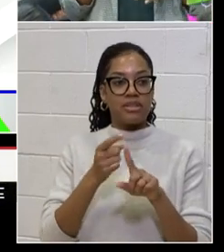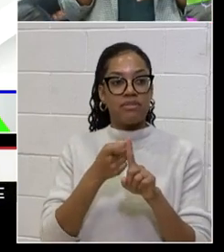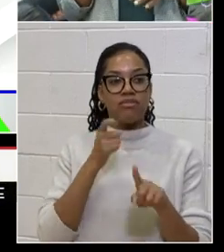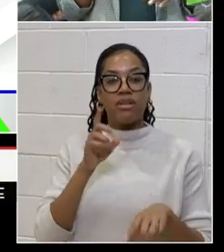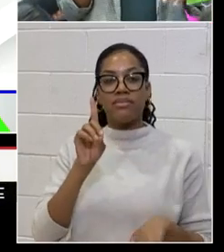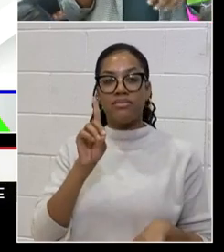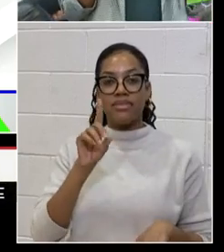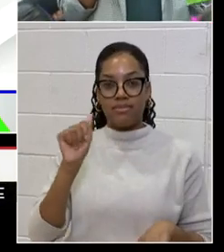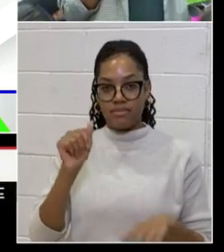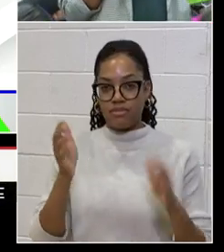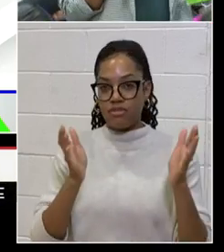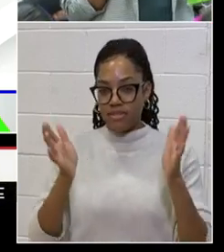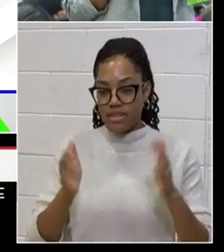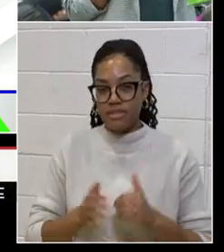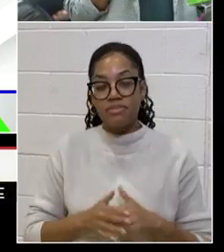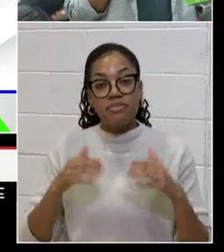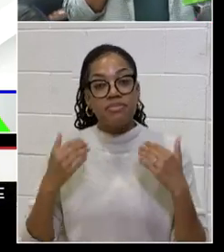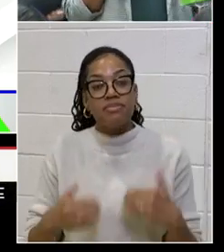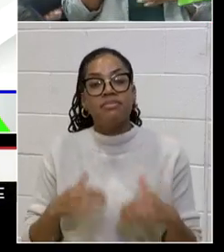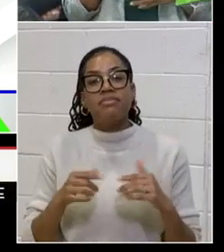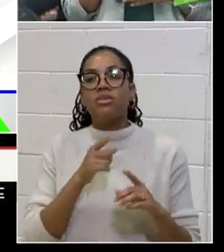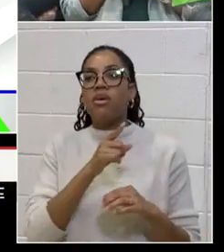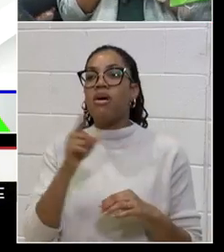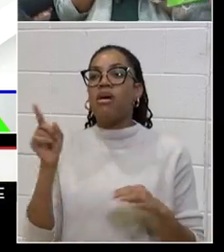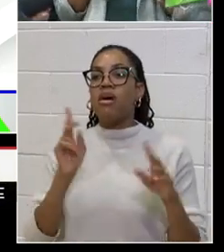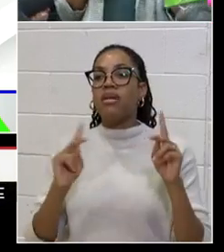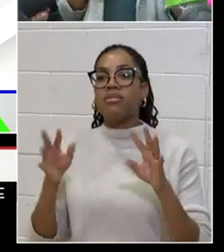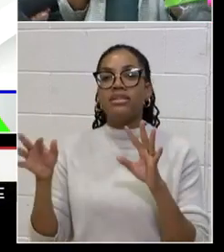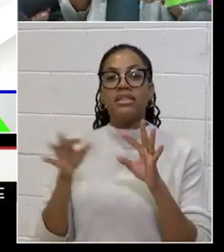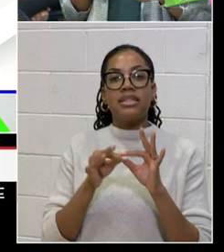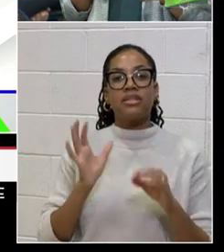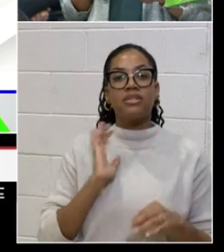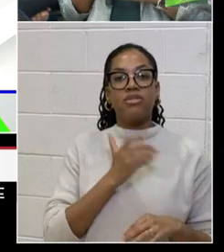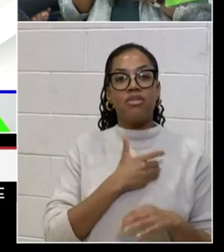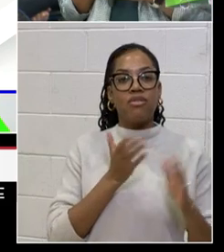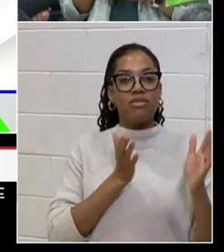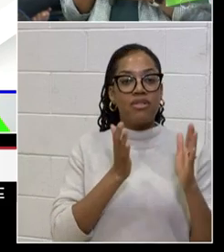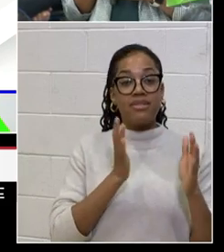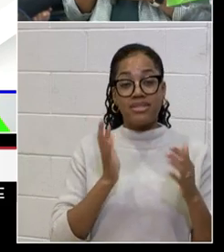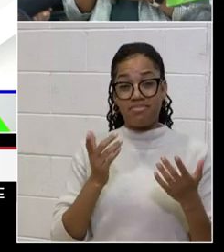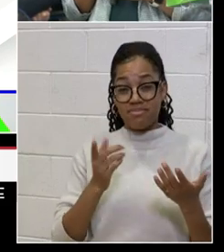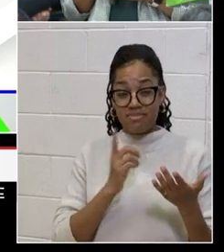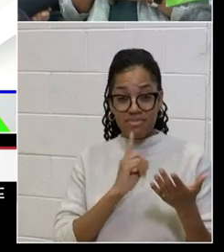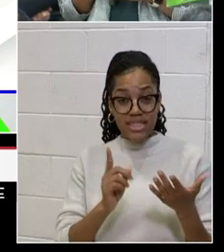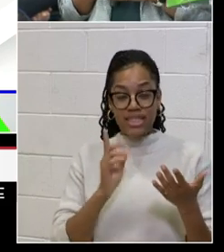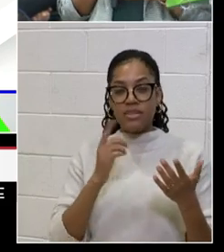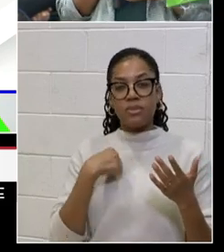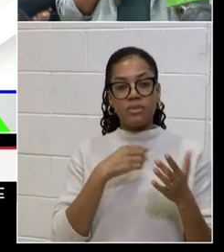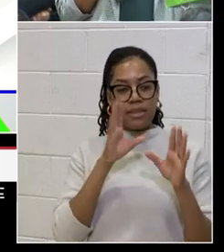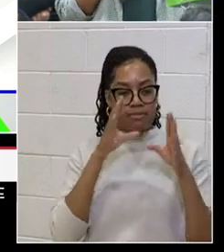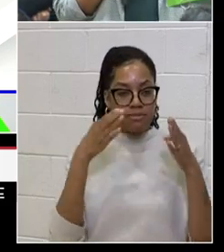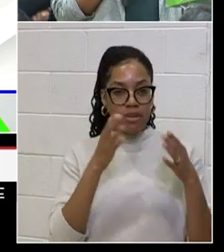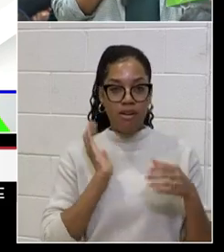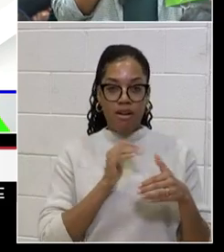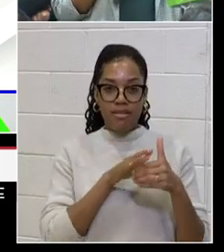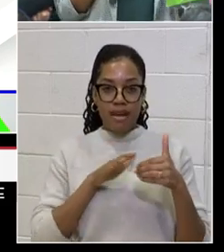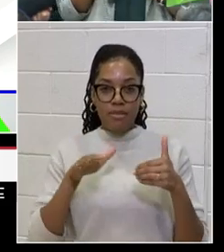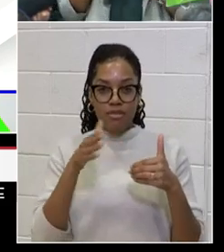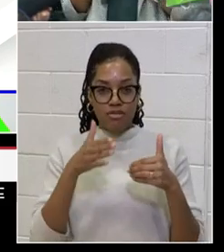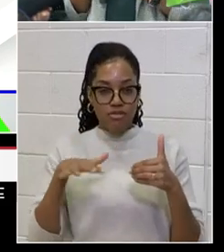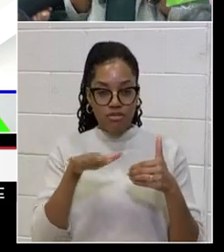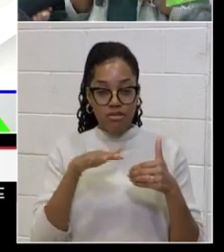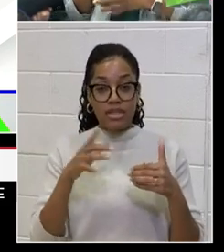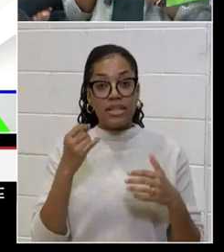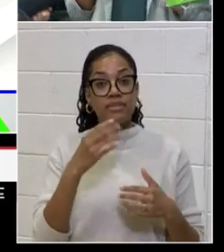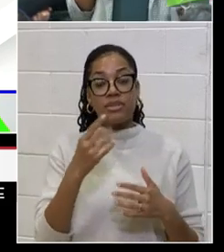screen relate not just to us, but also our neighbors. So whether you're having a mental health concern and you need to get services, we've expanded our services throughout